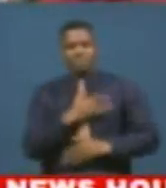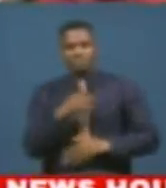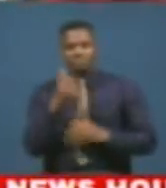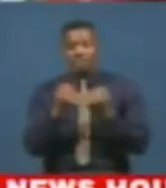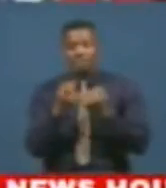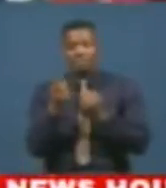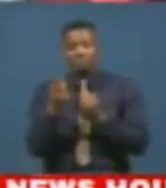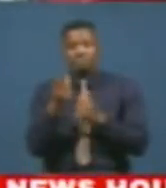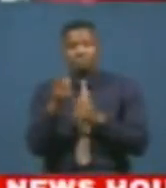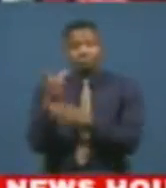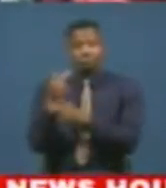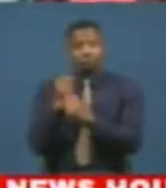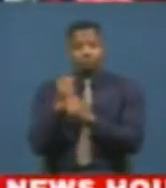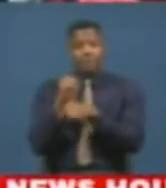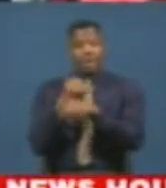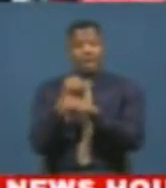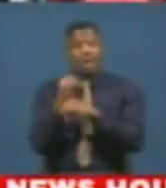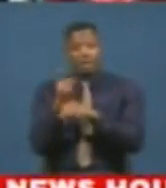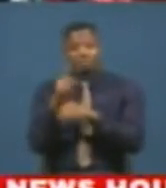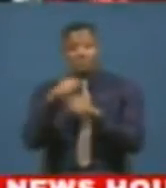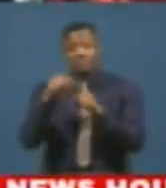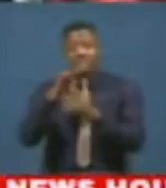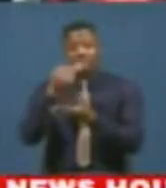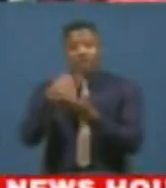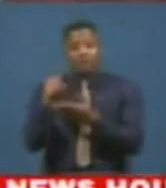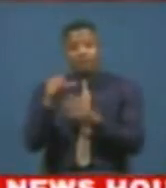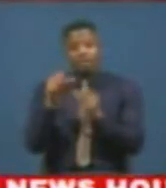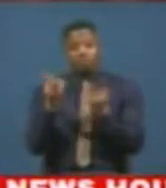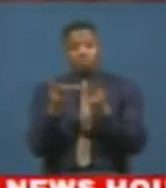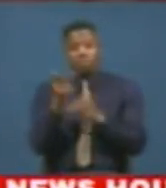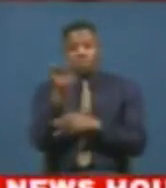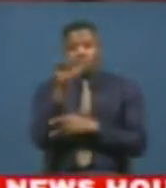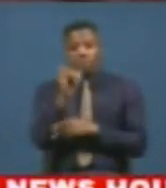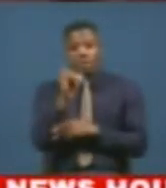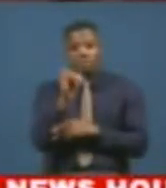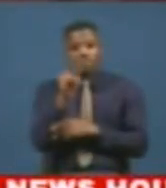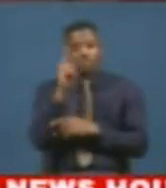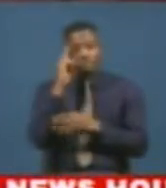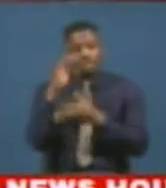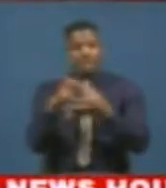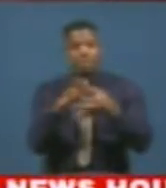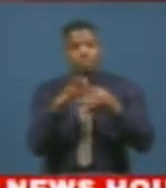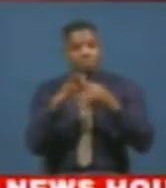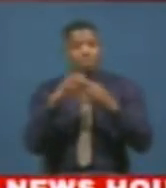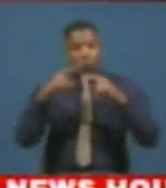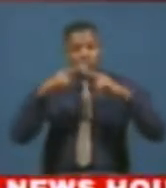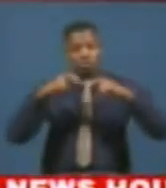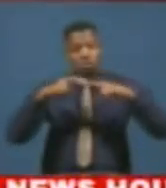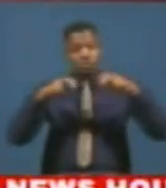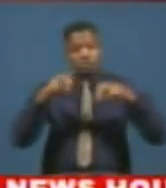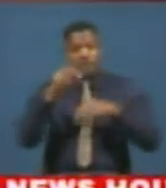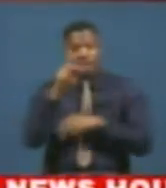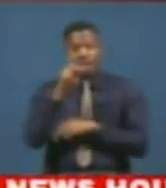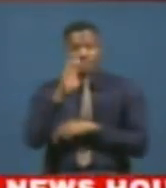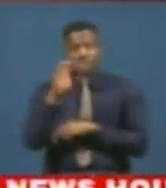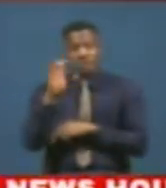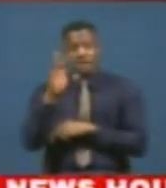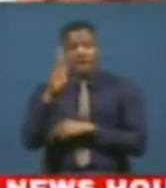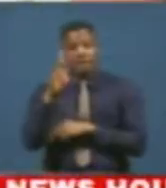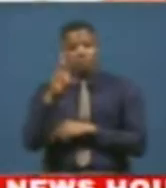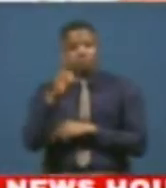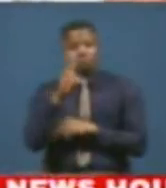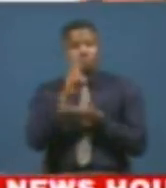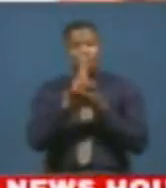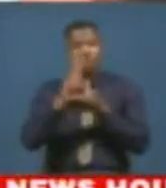The receiving institutions and centers include the Kumasi Center for Collaborative Research, KCCR, University of Health